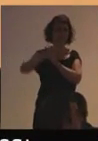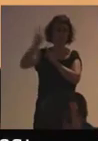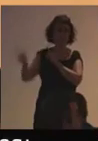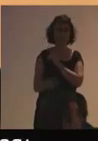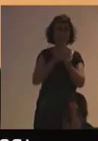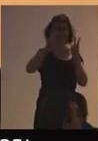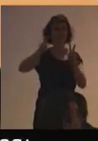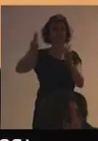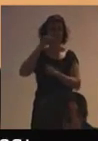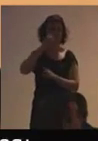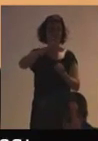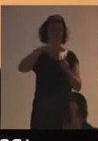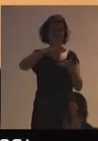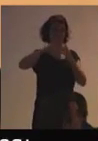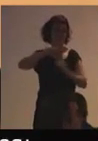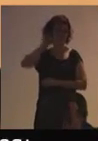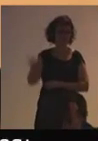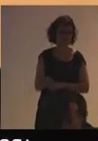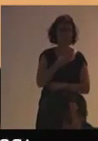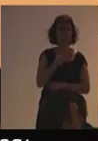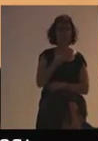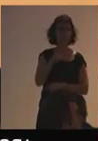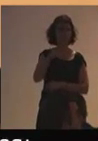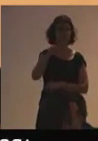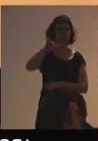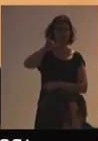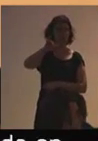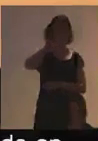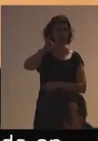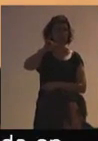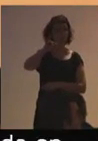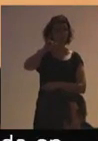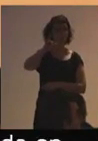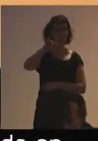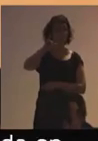different paradigms of web application, etc., are they already